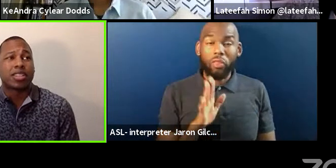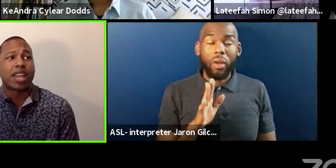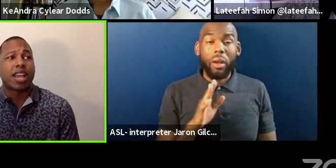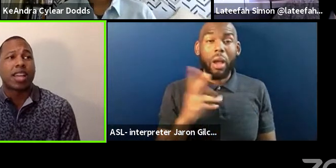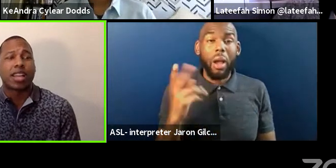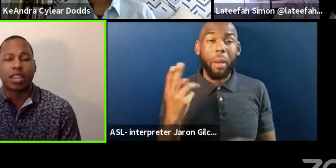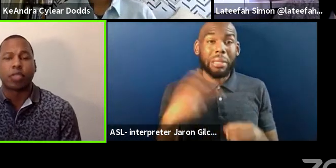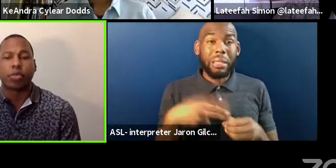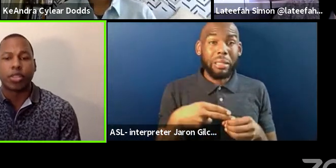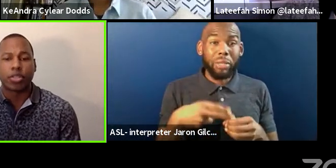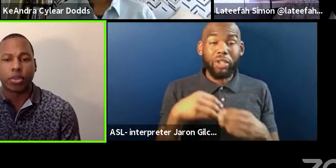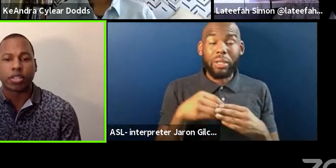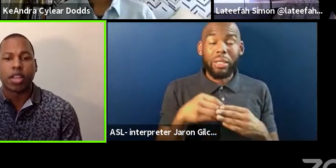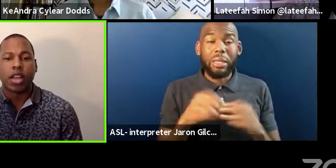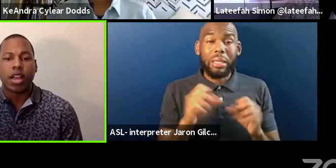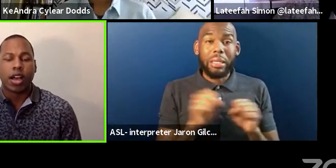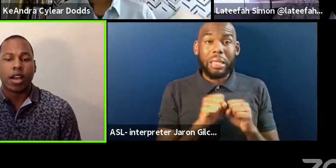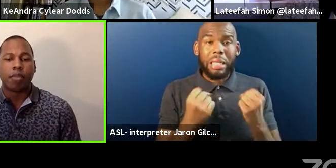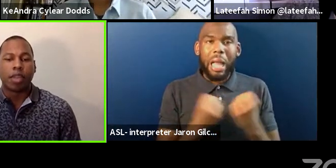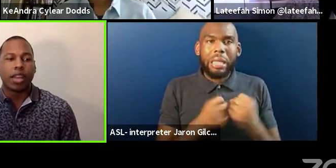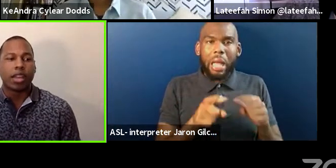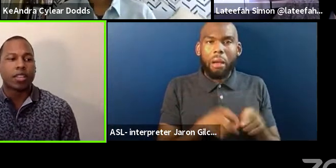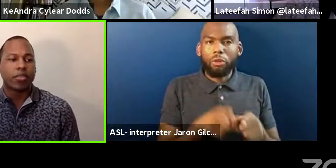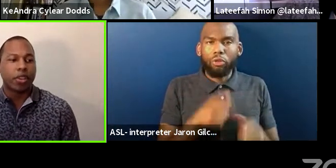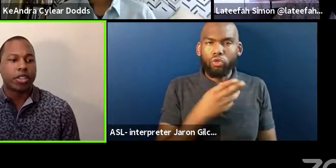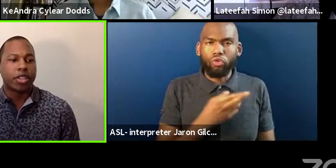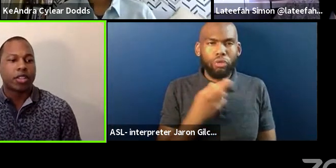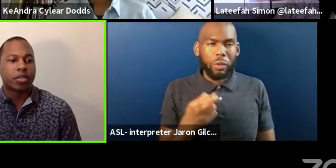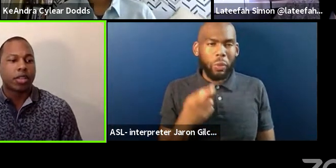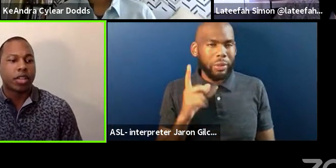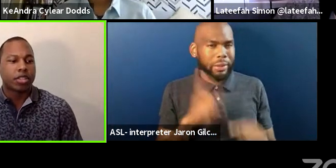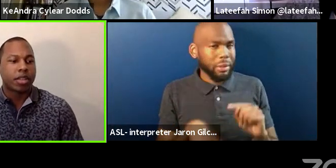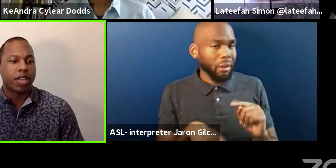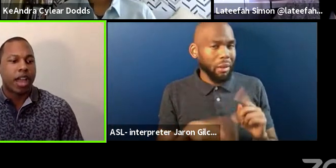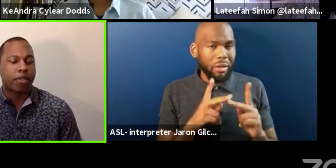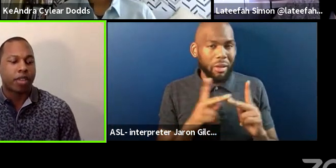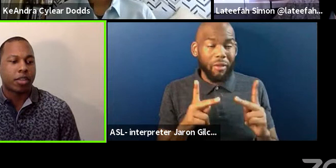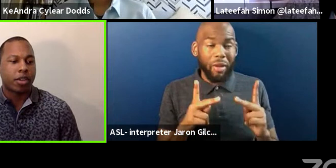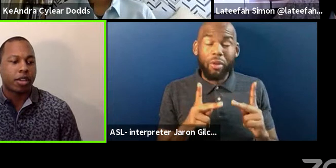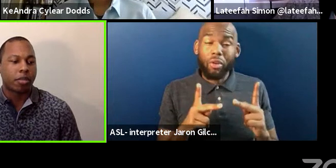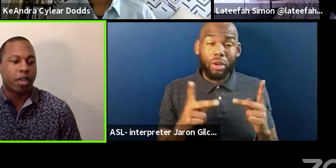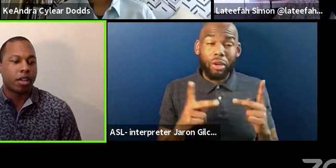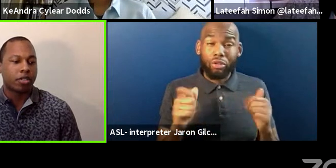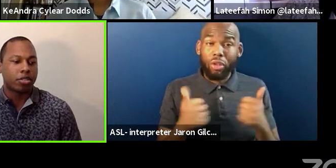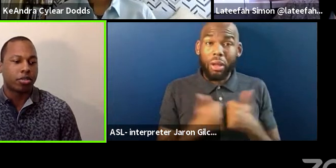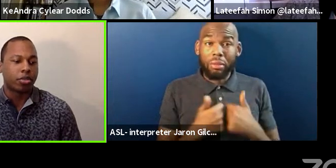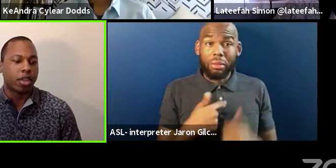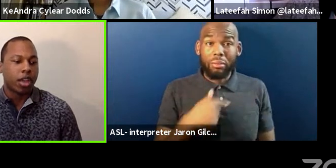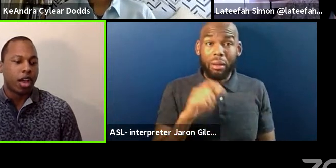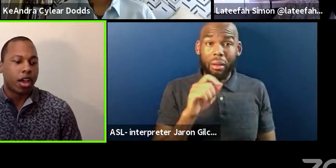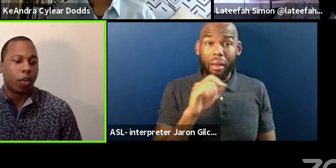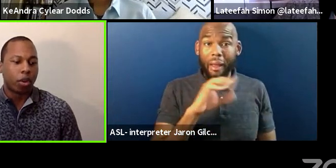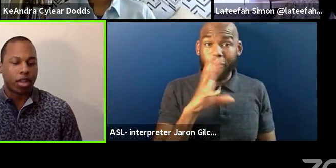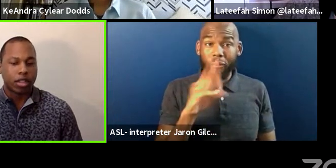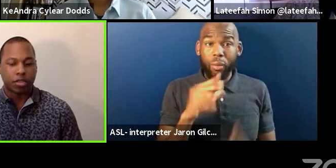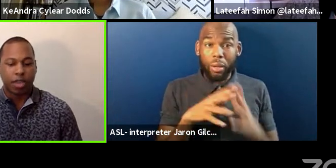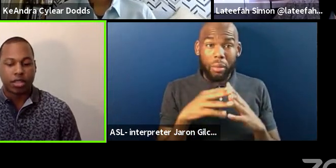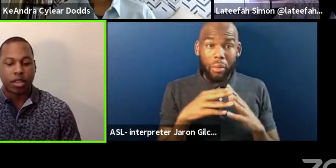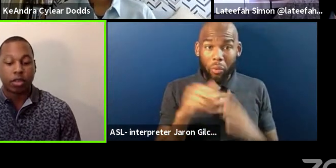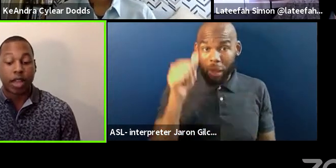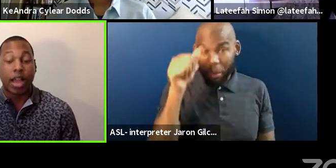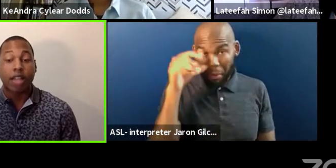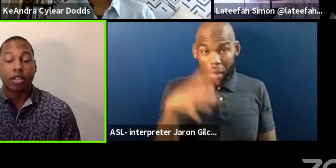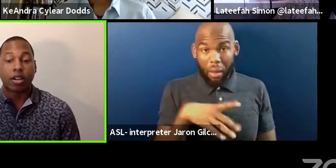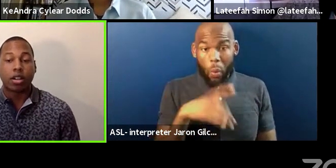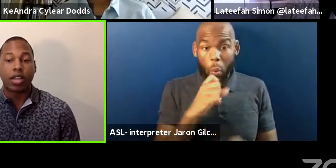participation in society as like a resource. It's a very challenging relationship as an African-American male to work in a space